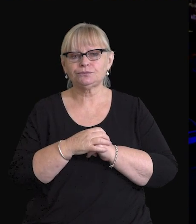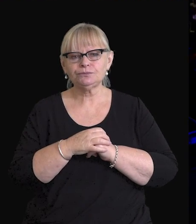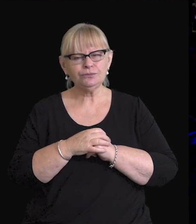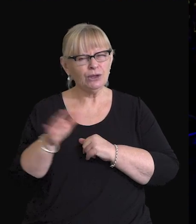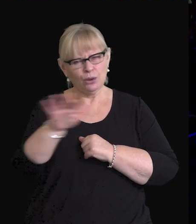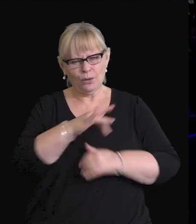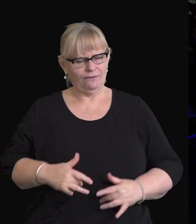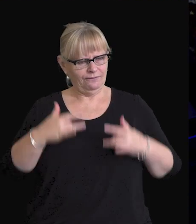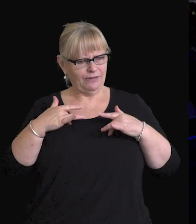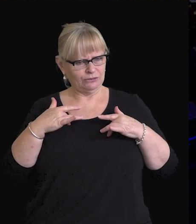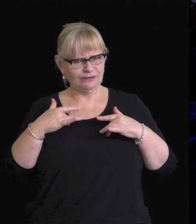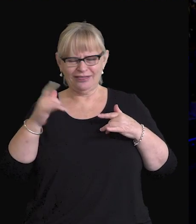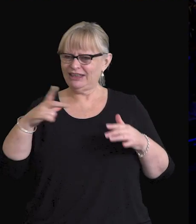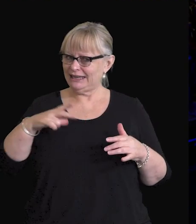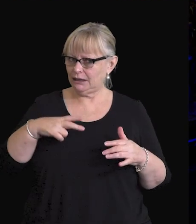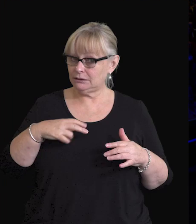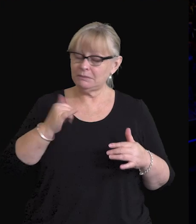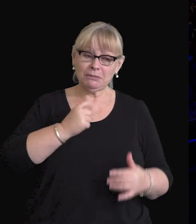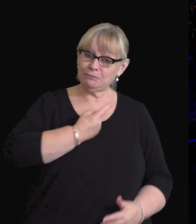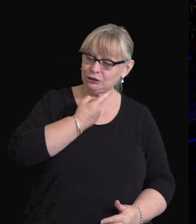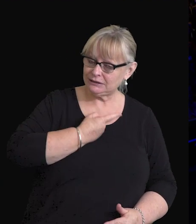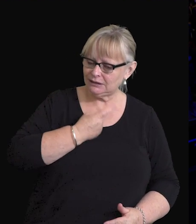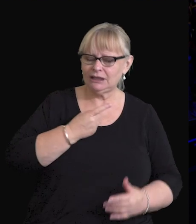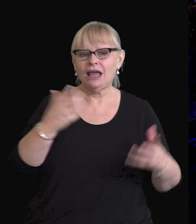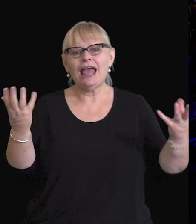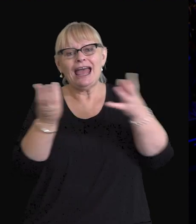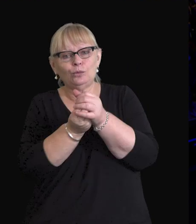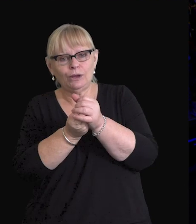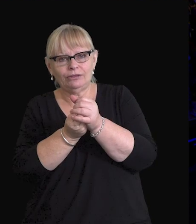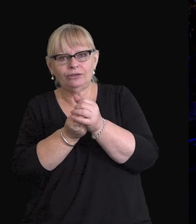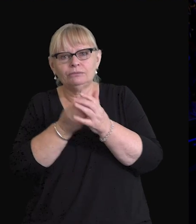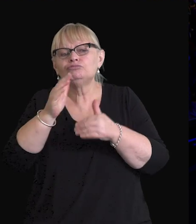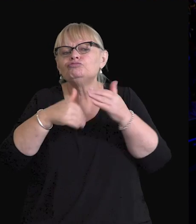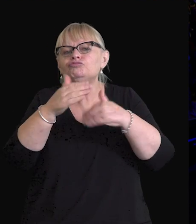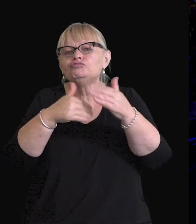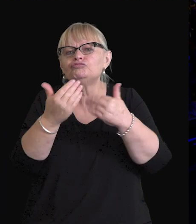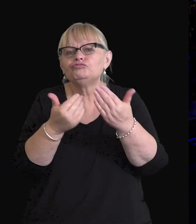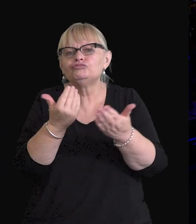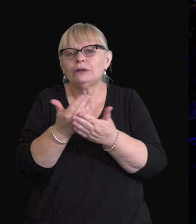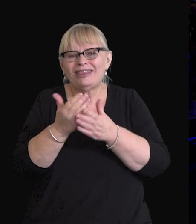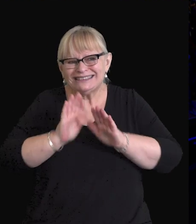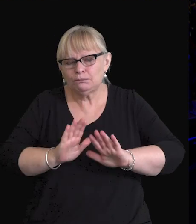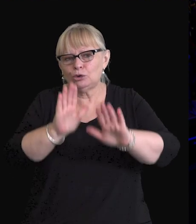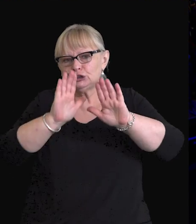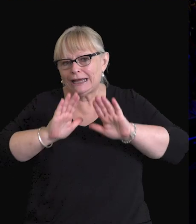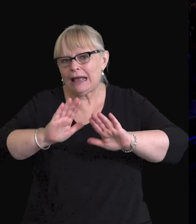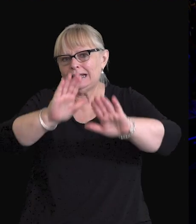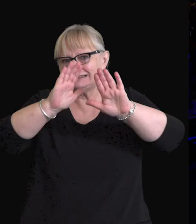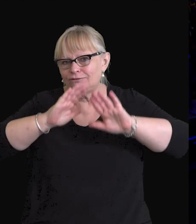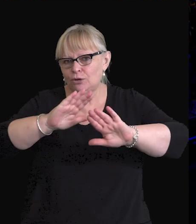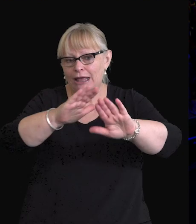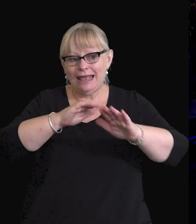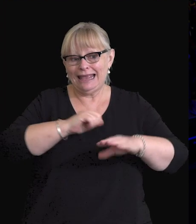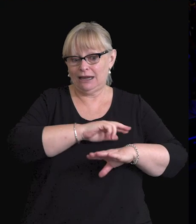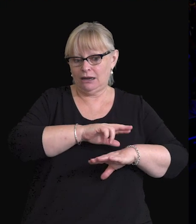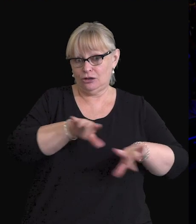You've all felt this need and necessity, both personally and the greater momentum that is pushing this forward